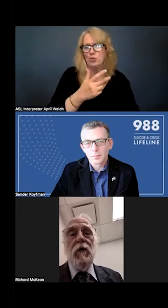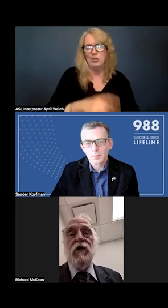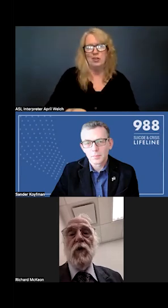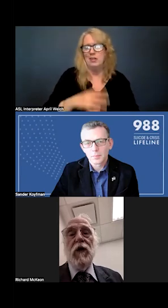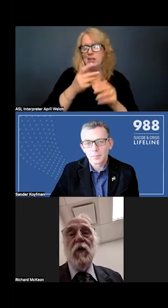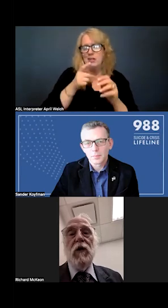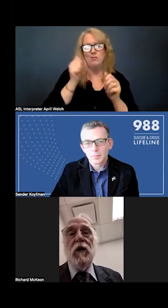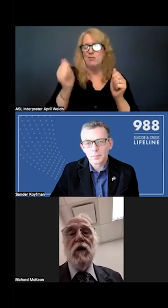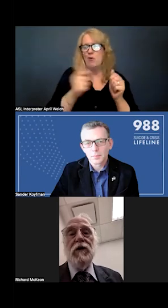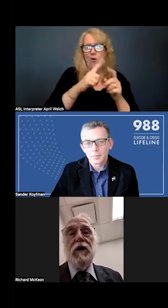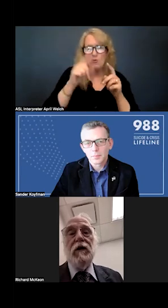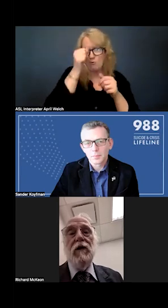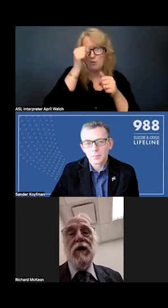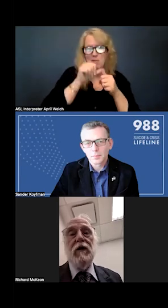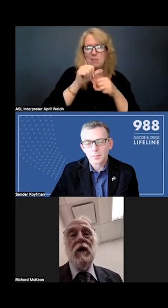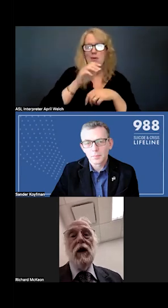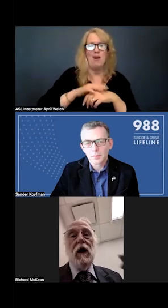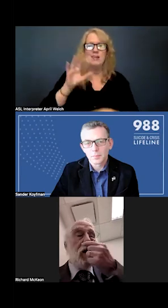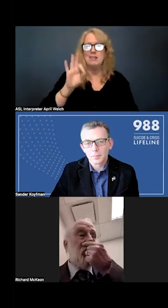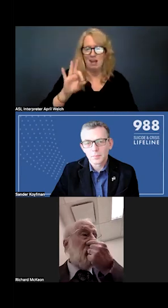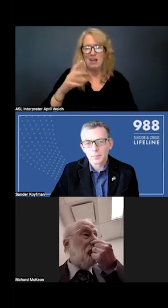everyone remembers where they were on 9/11.